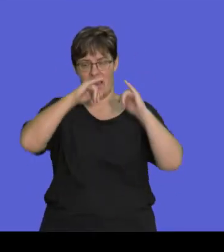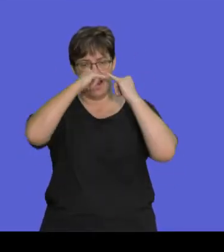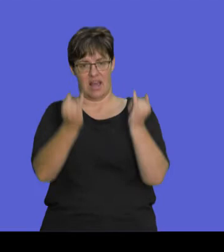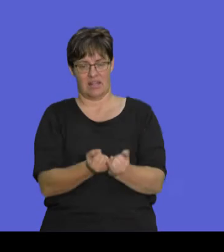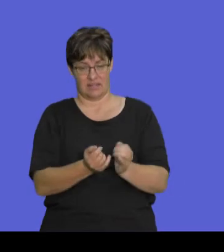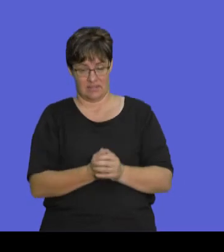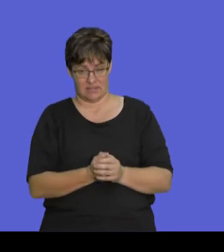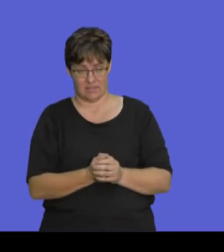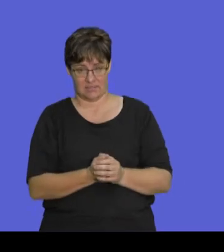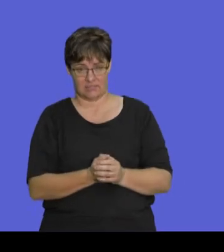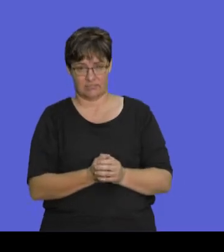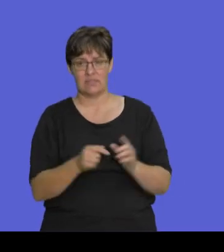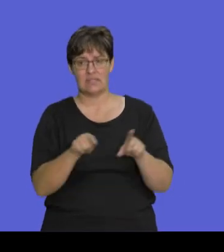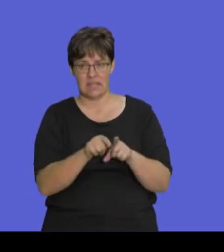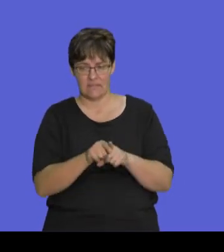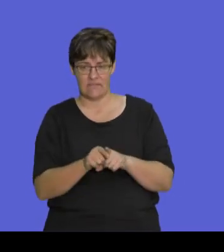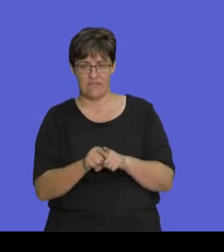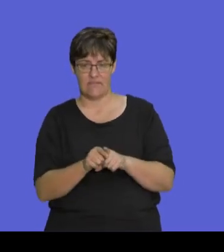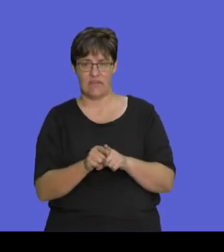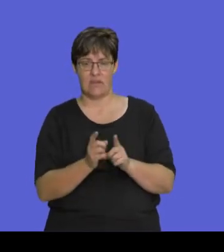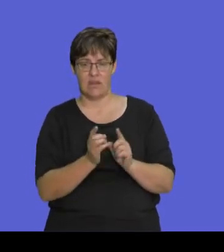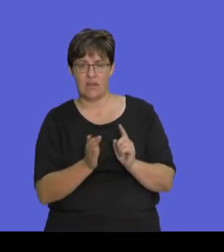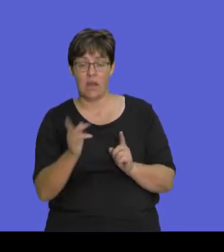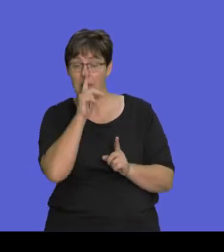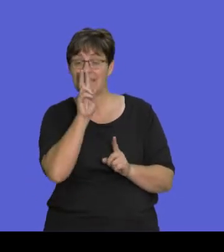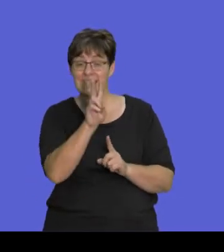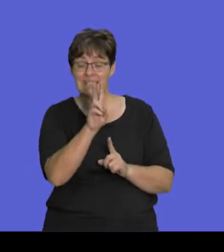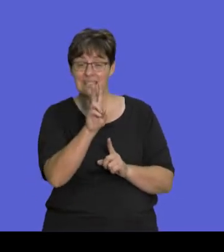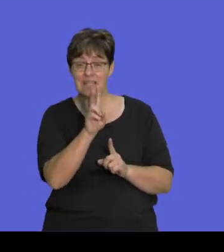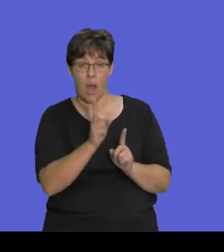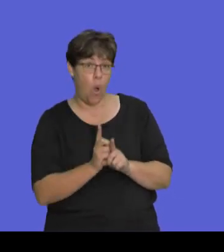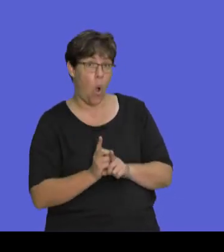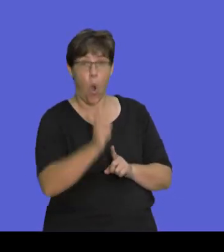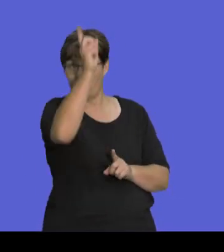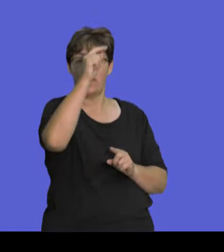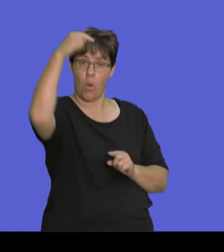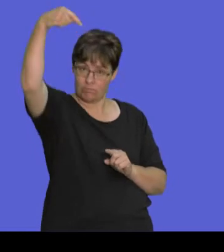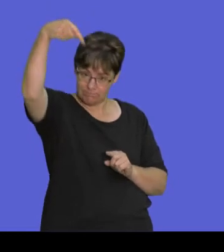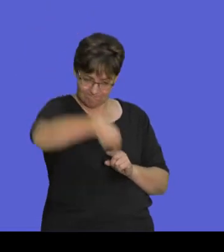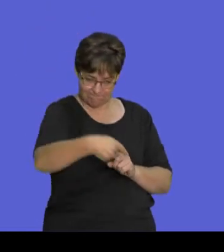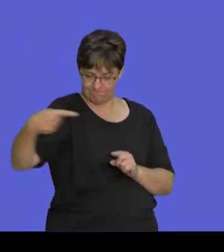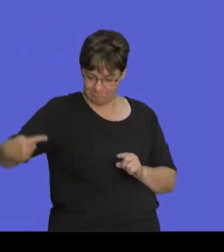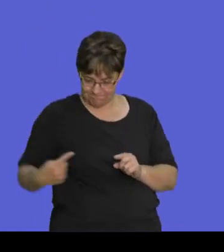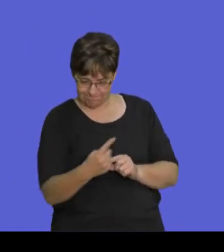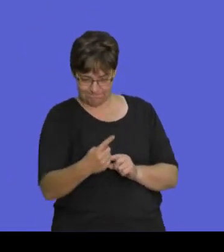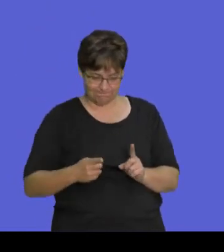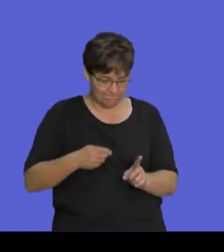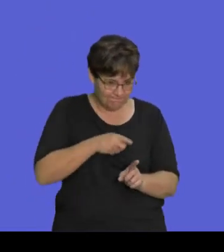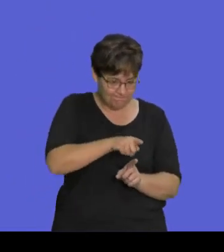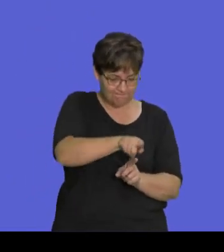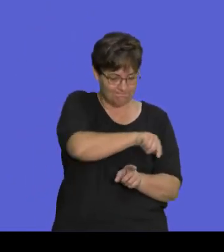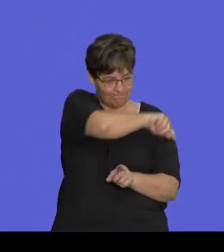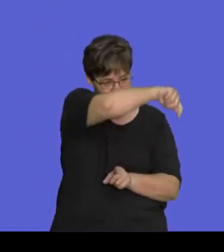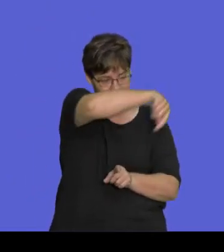but pay careful attention to the direction, right? Pay careful attention to the direction,